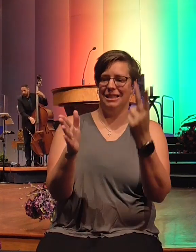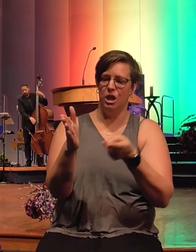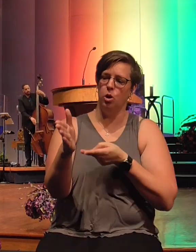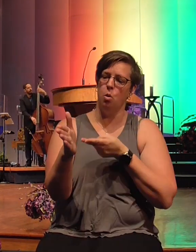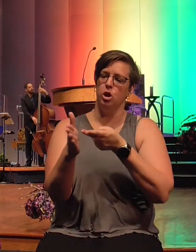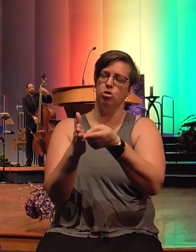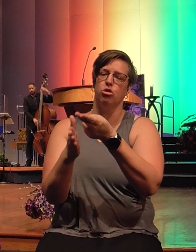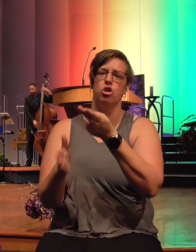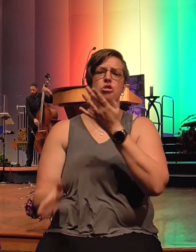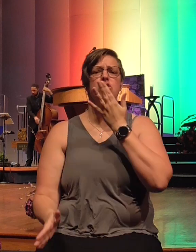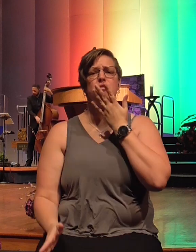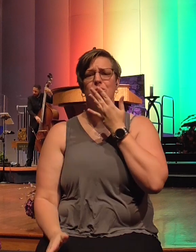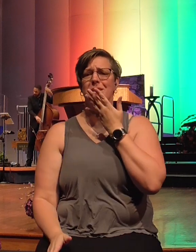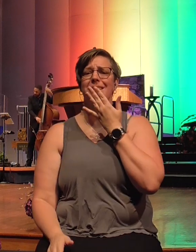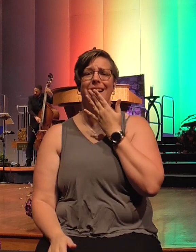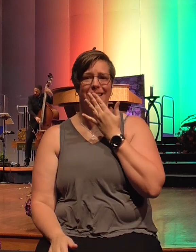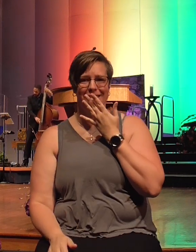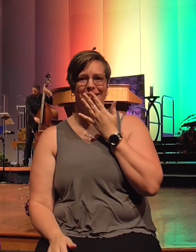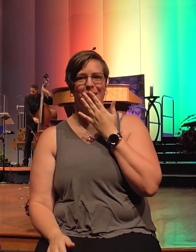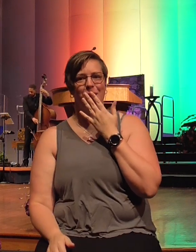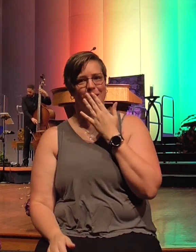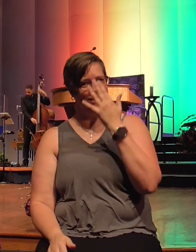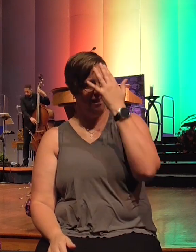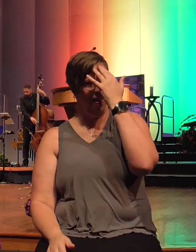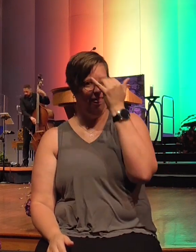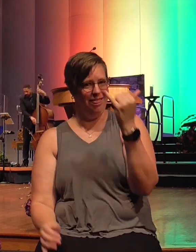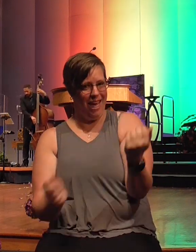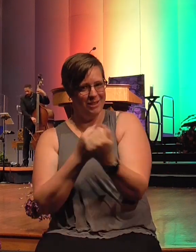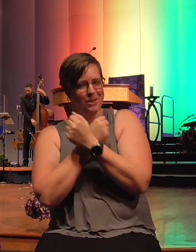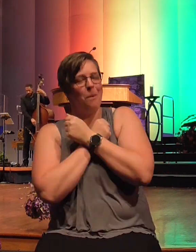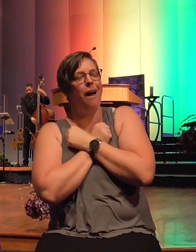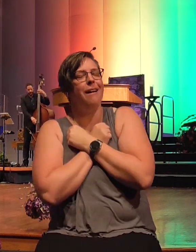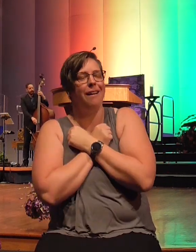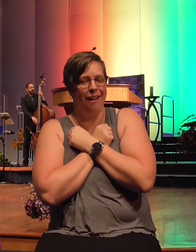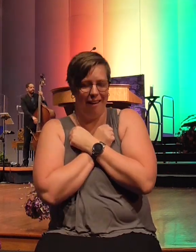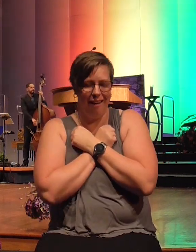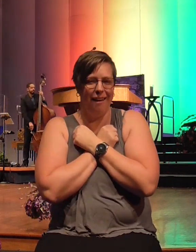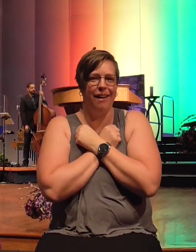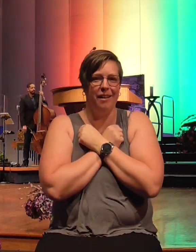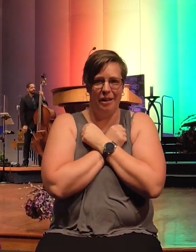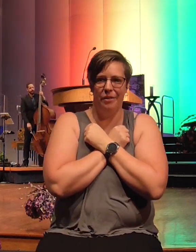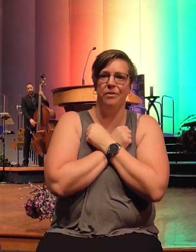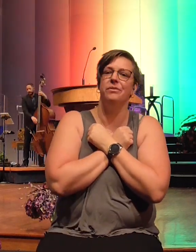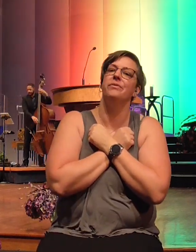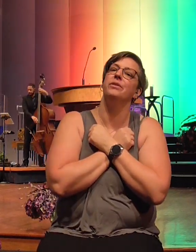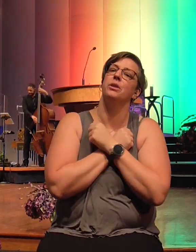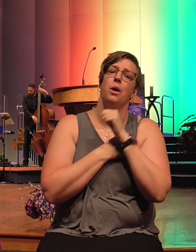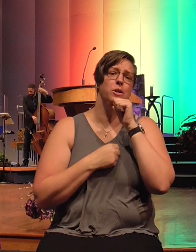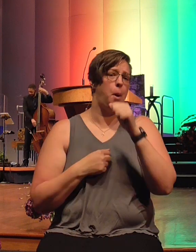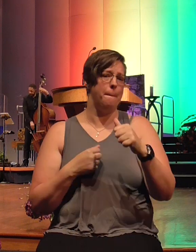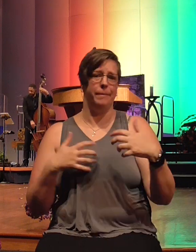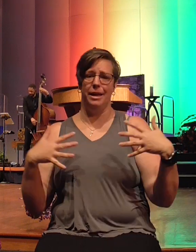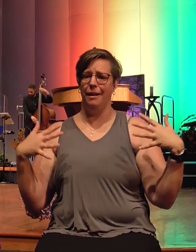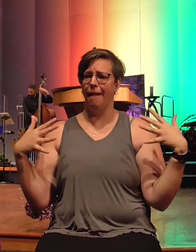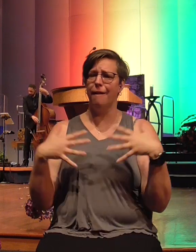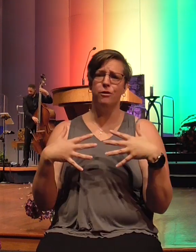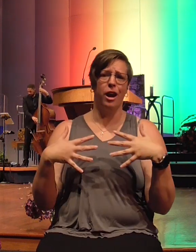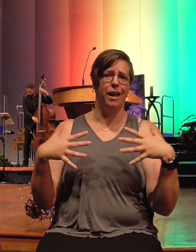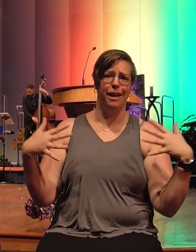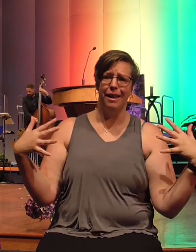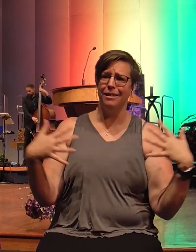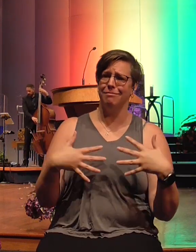I see your true colors, and that's why I love you. So don't